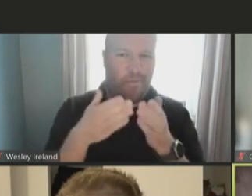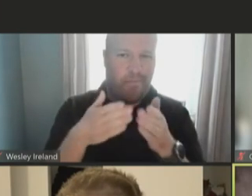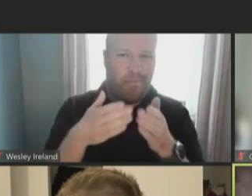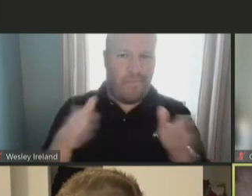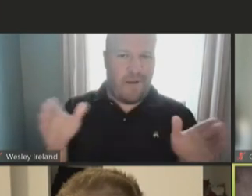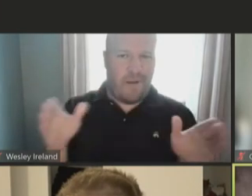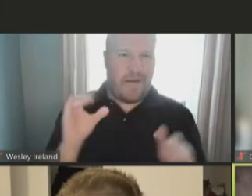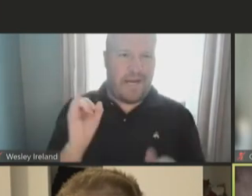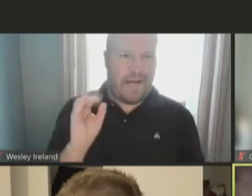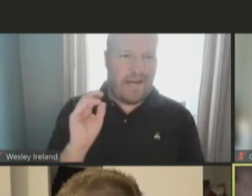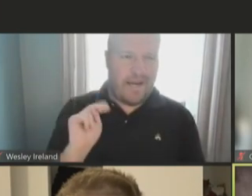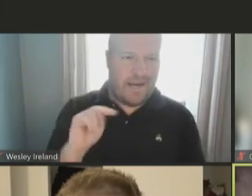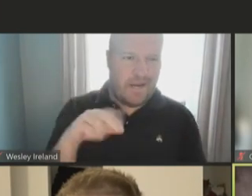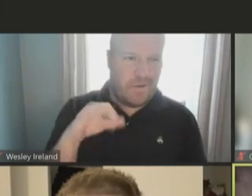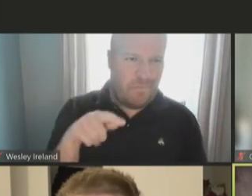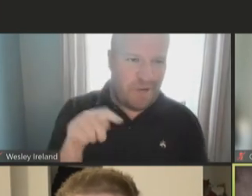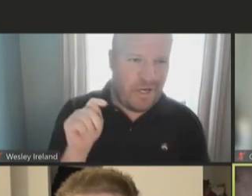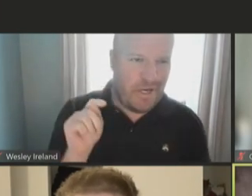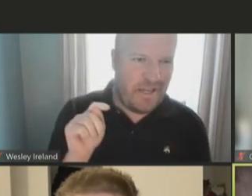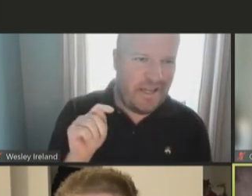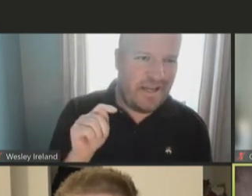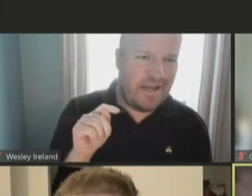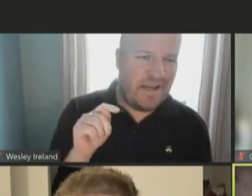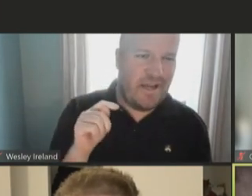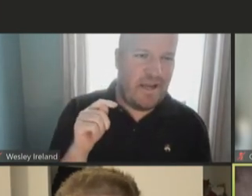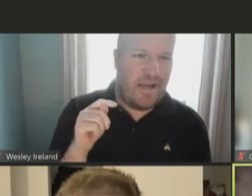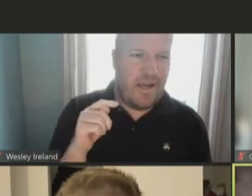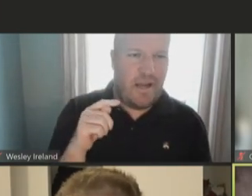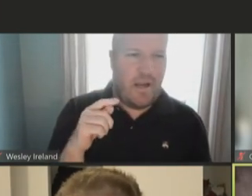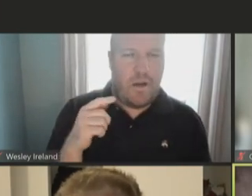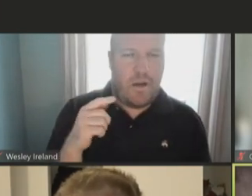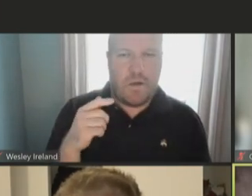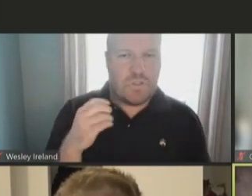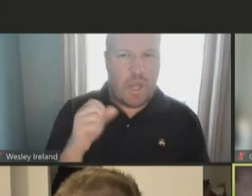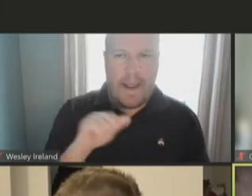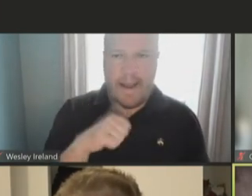Okay, moving on. Now it is time for public input.